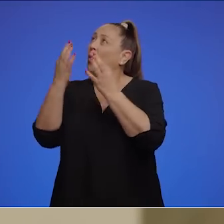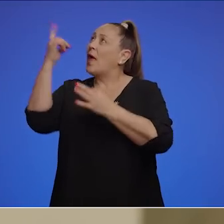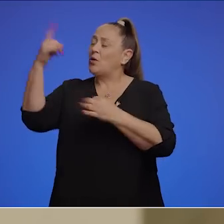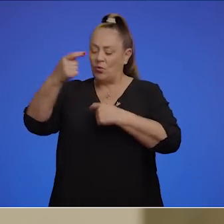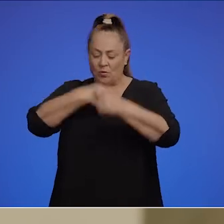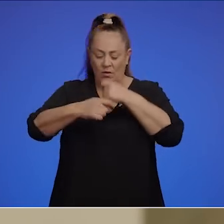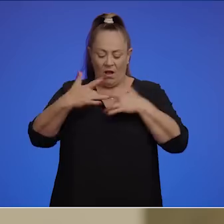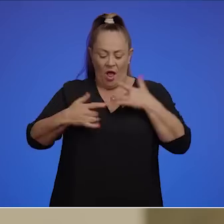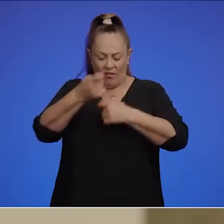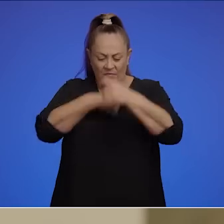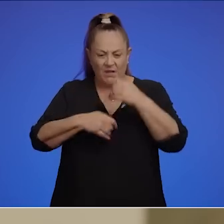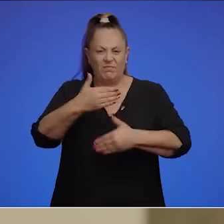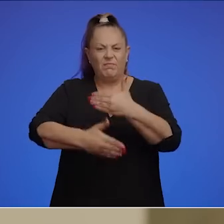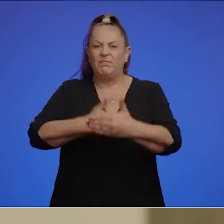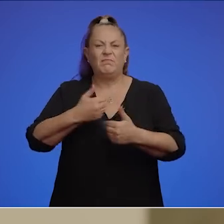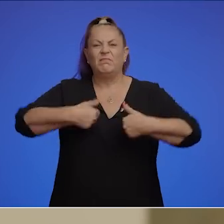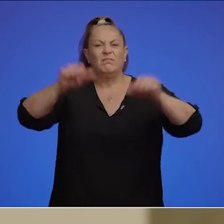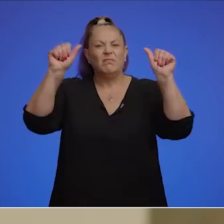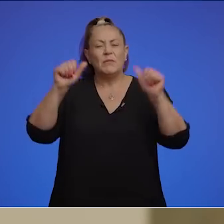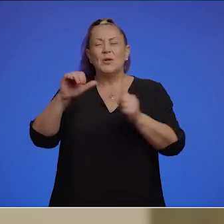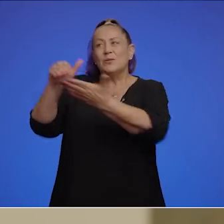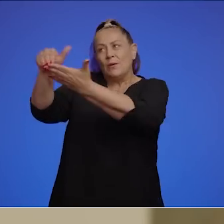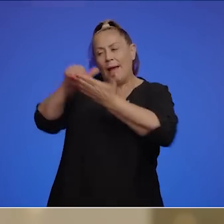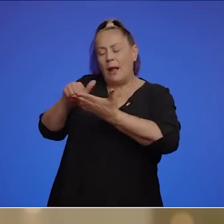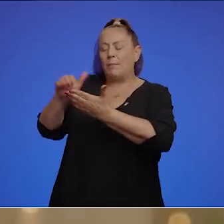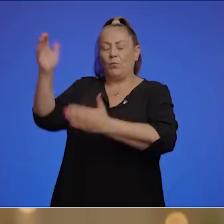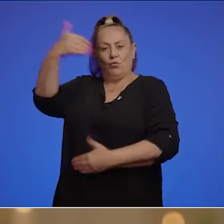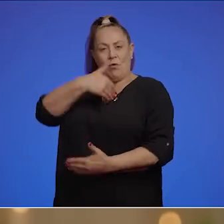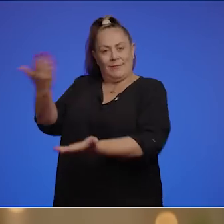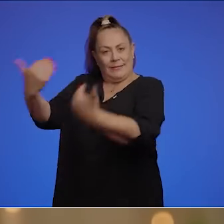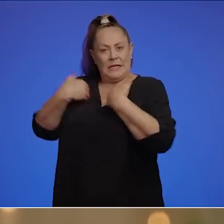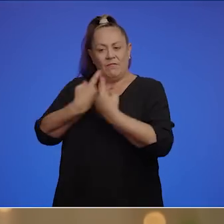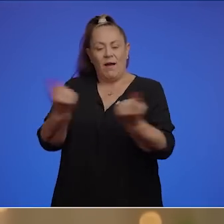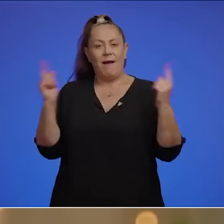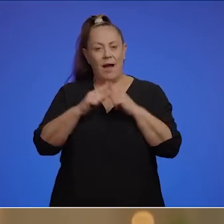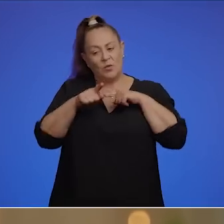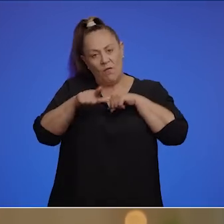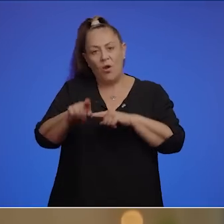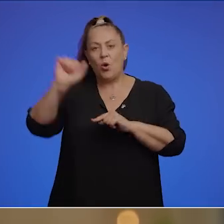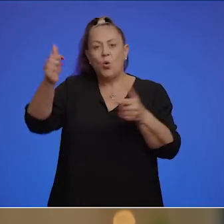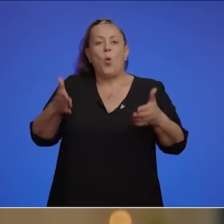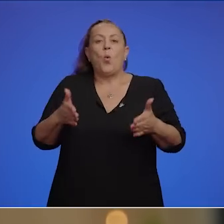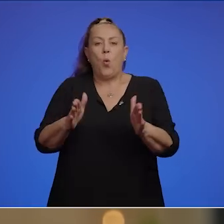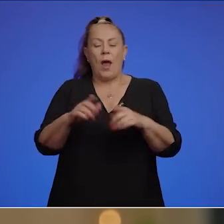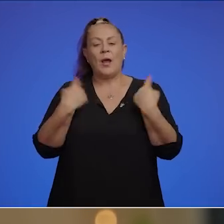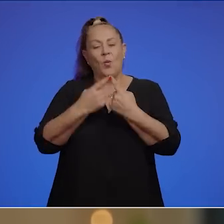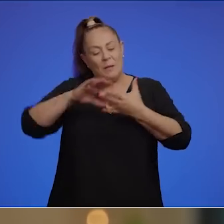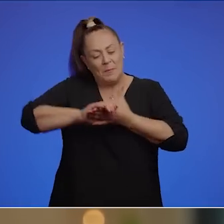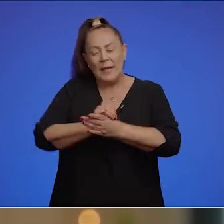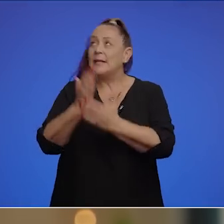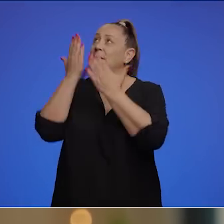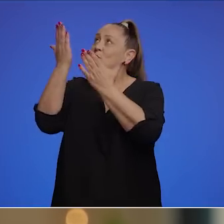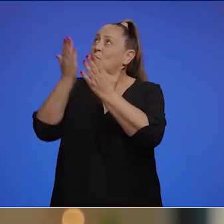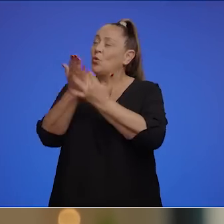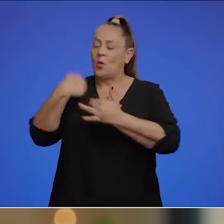can do nothing, grant us always the help of your grace, that in following your commands we may please you by